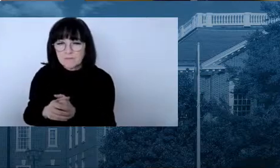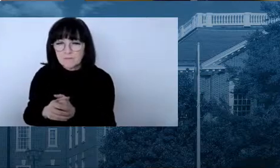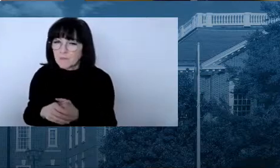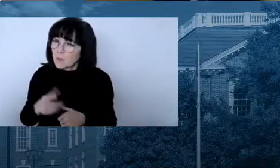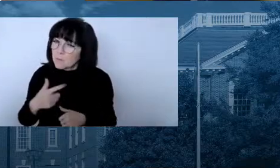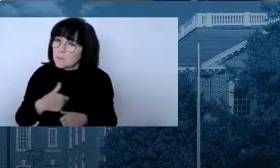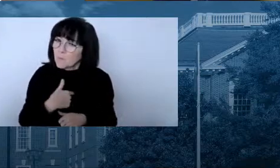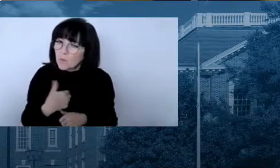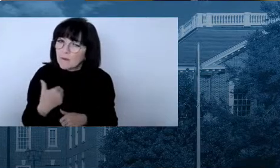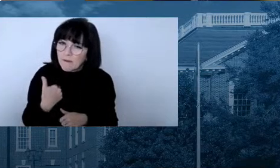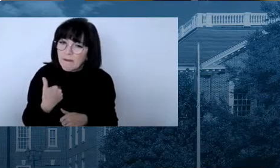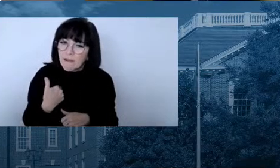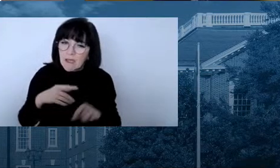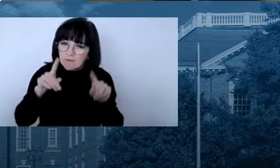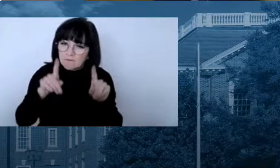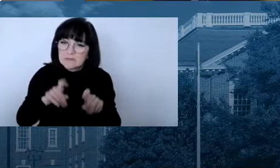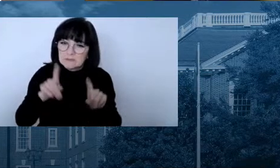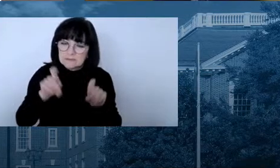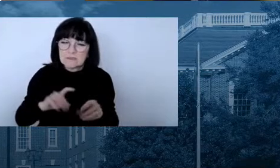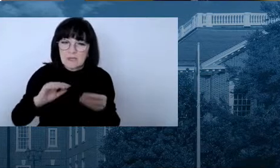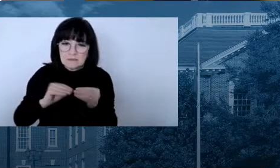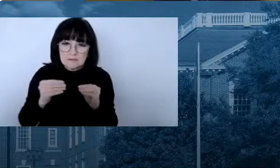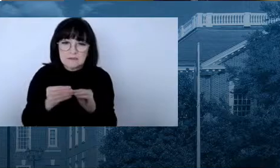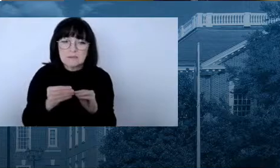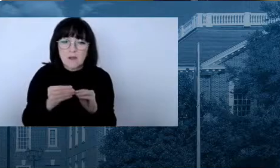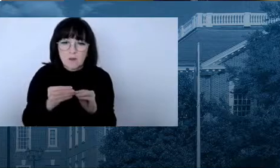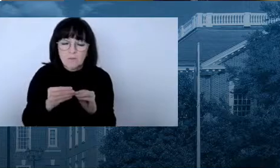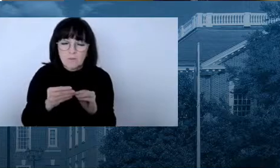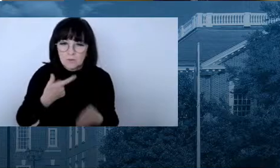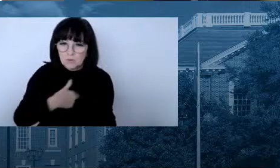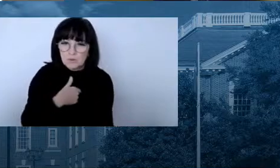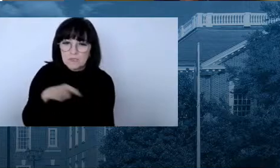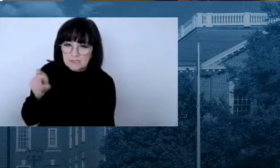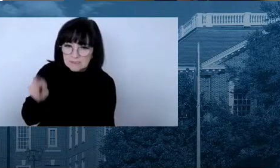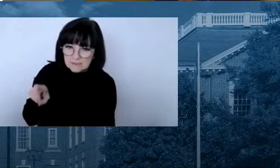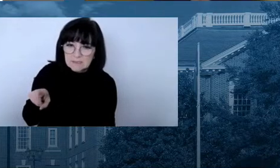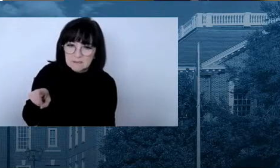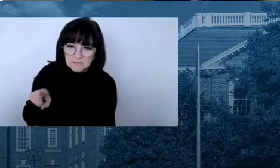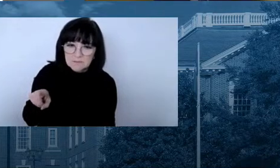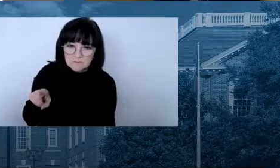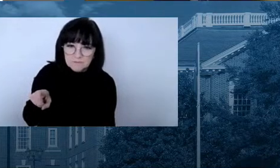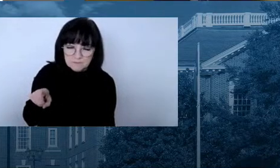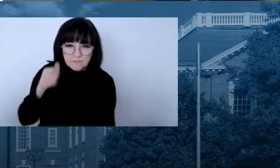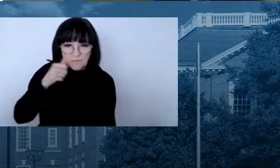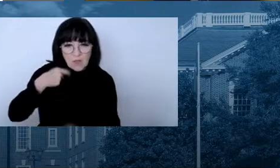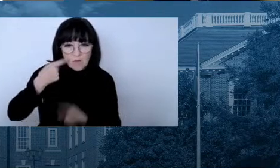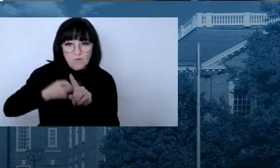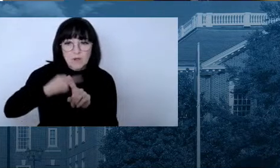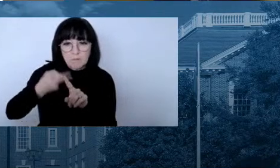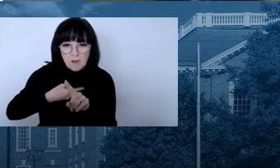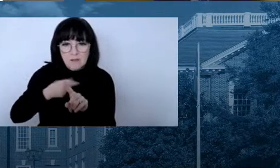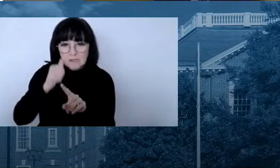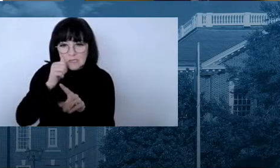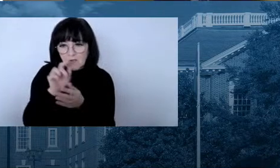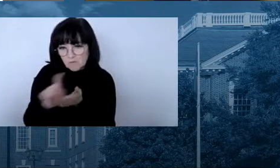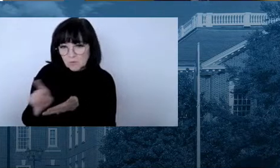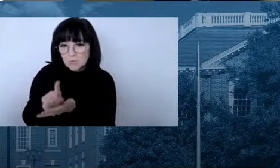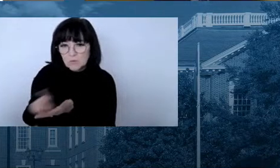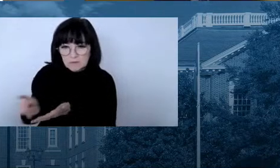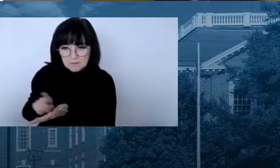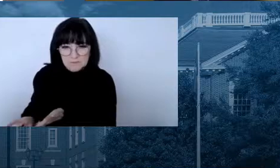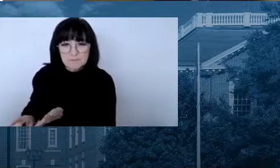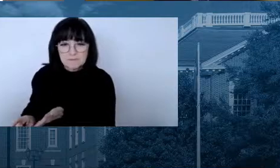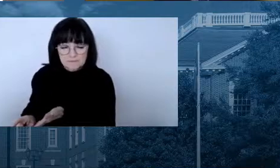the number of tests that we need on a monthly basis, a weekly basis,